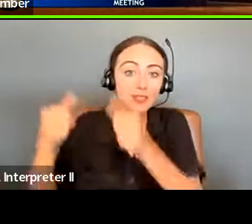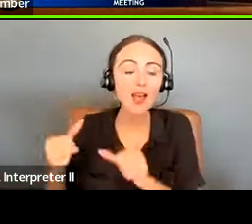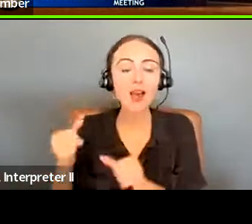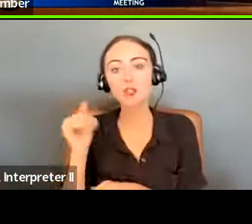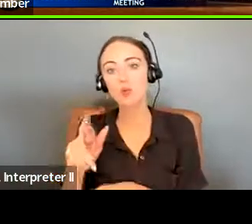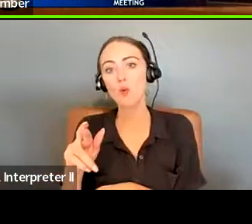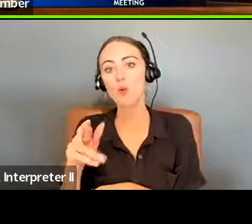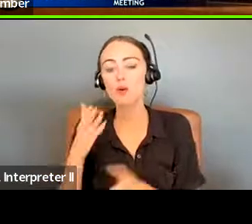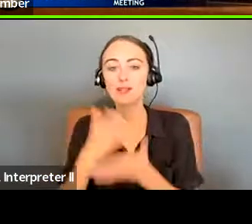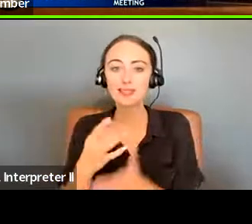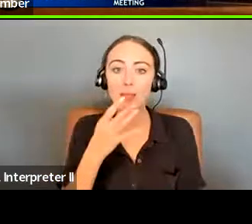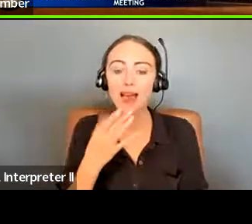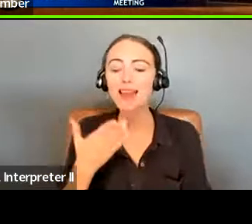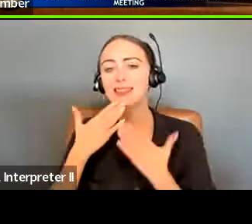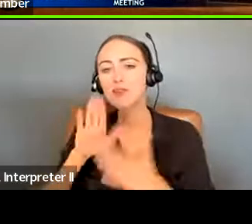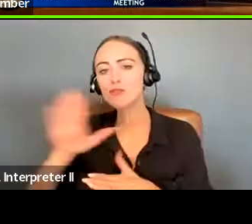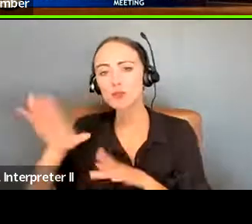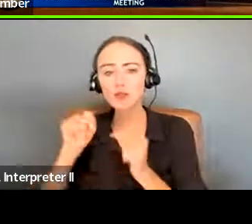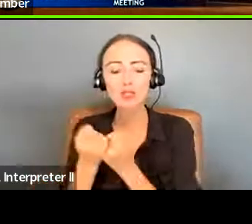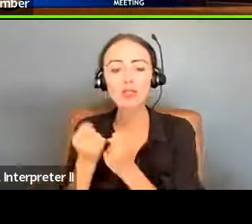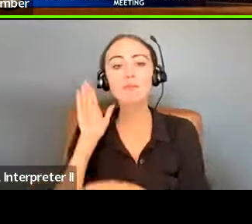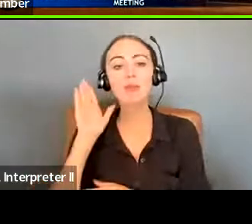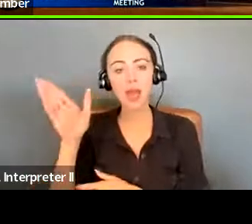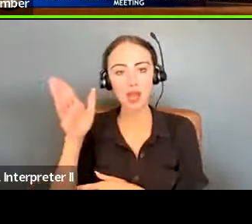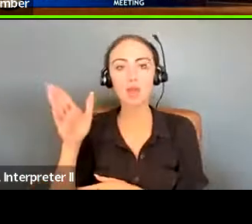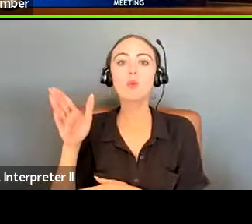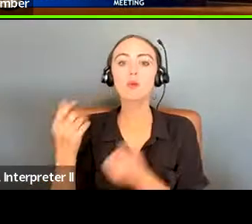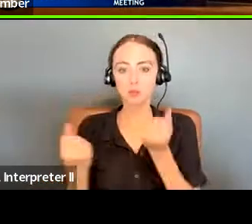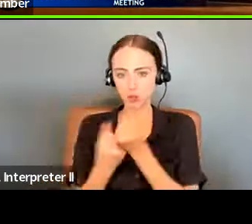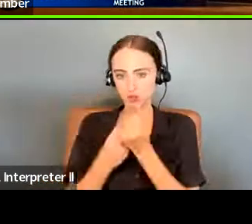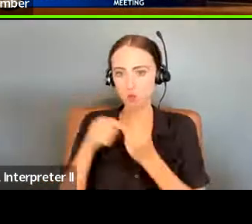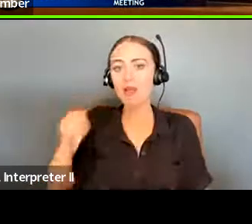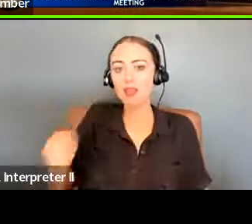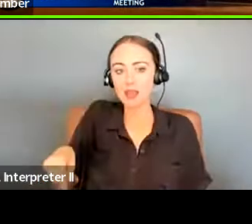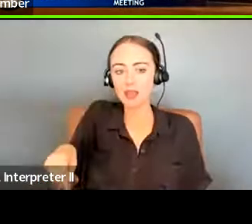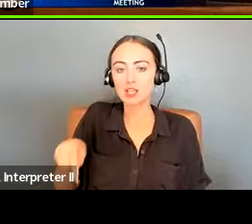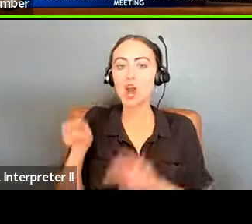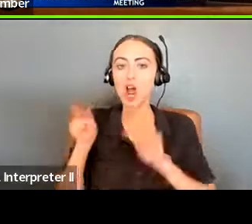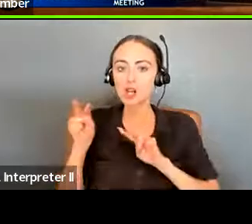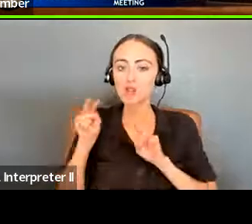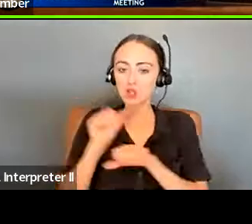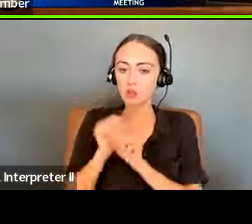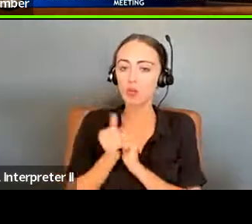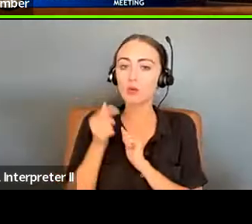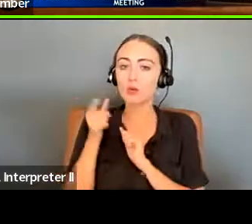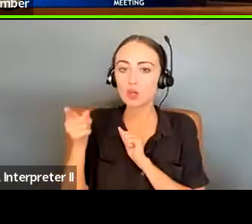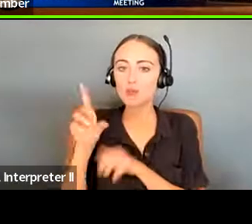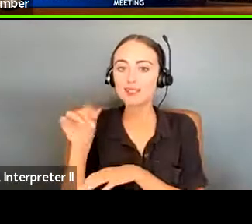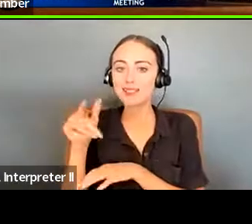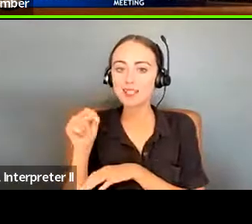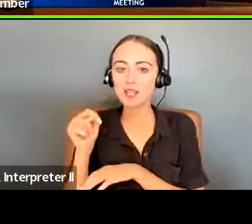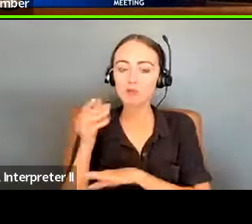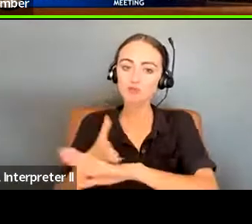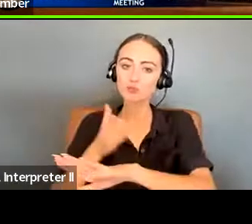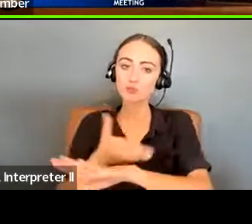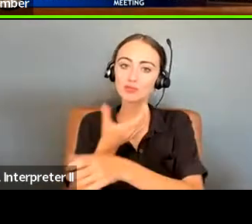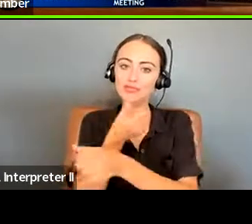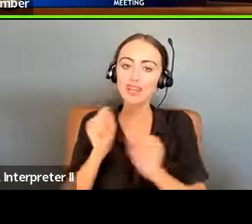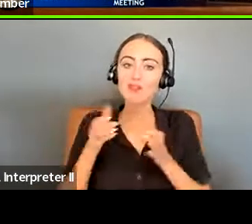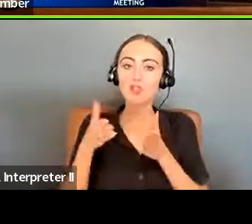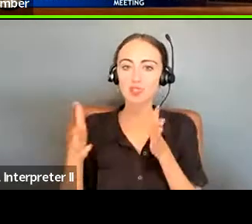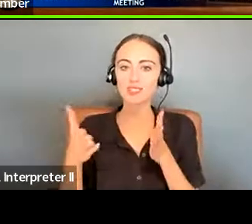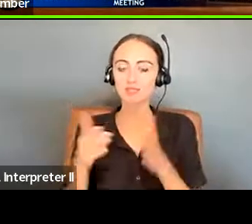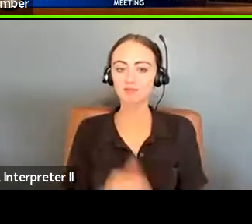intersections. Thank you again to you and your team. I will be supporting this measure. I look forward to concurring working with you and DDOT to make our streets safer for